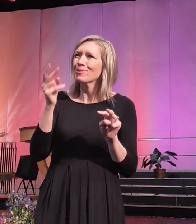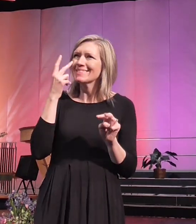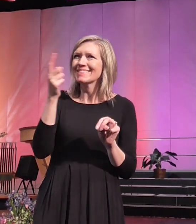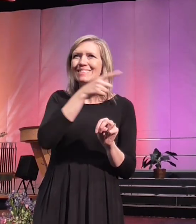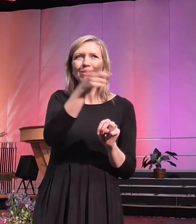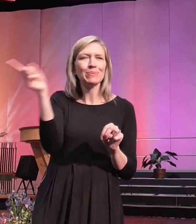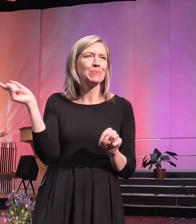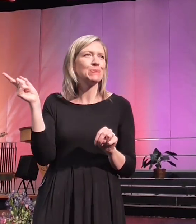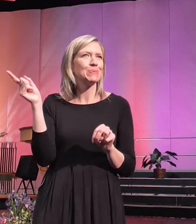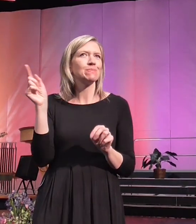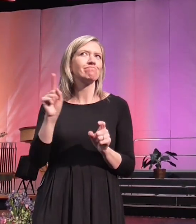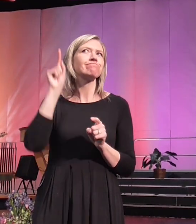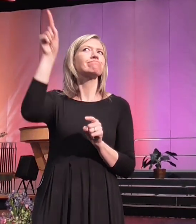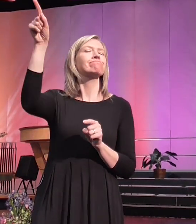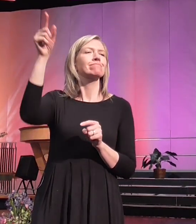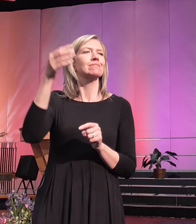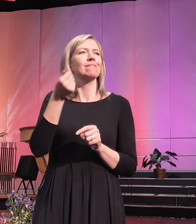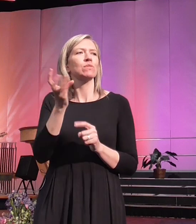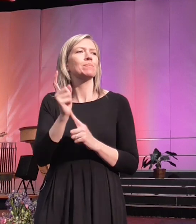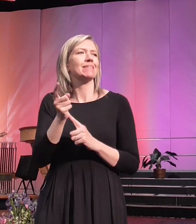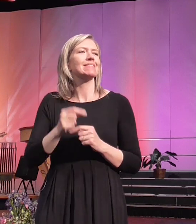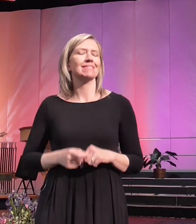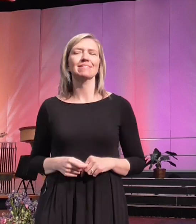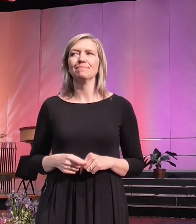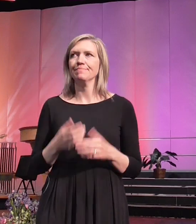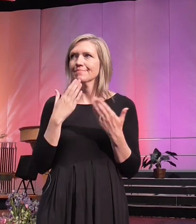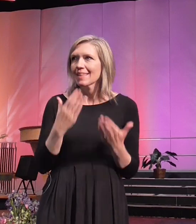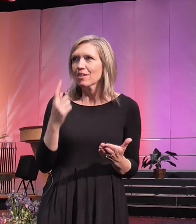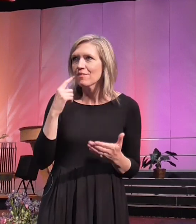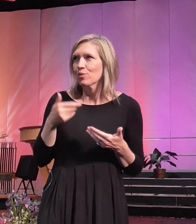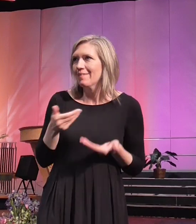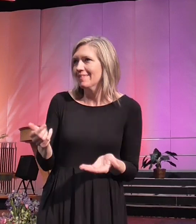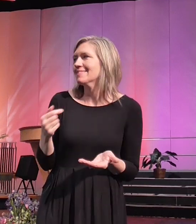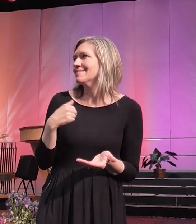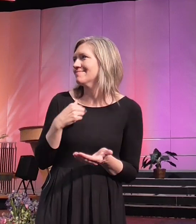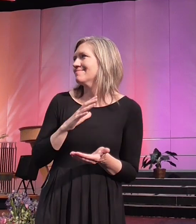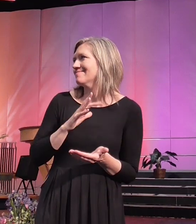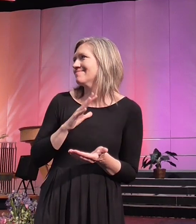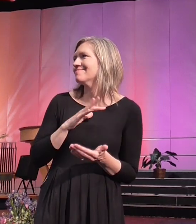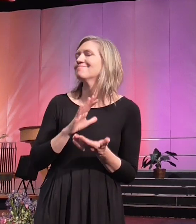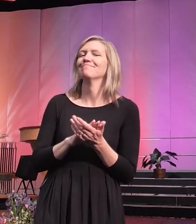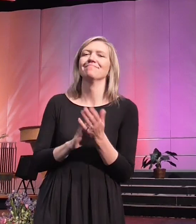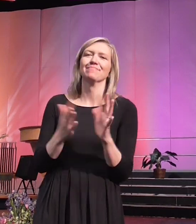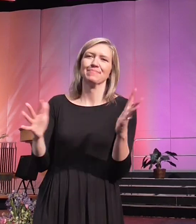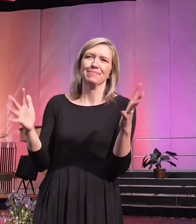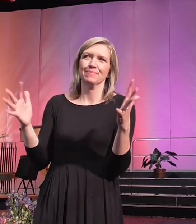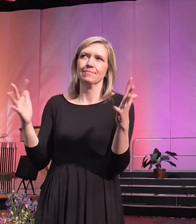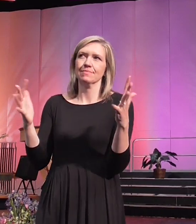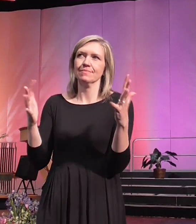seeing many of you next door in a few minutes. Thank you for having me.